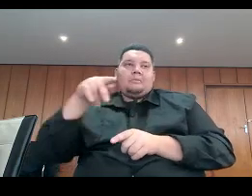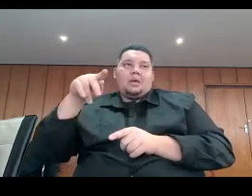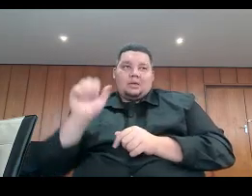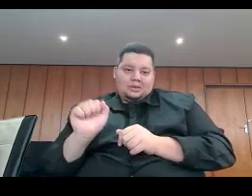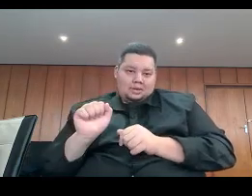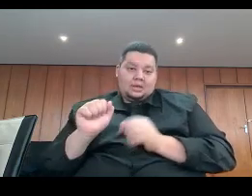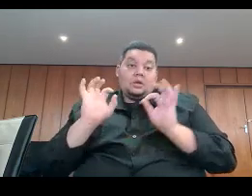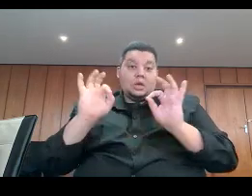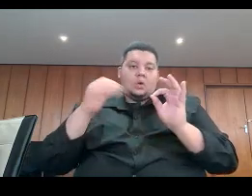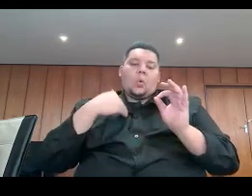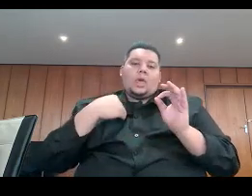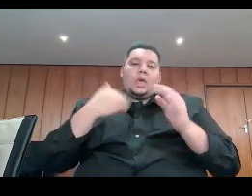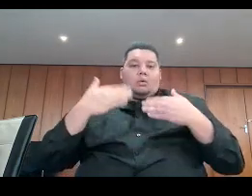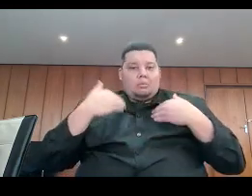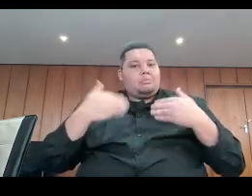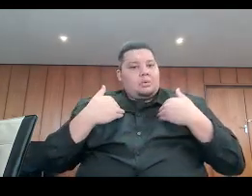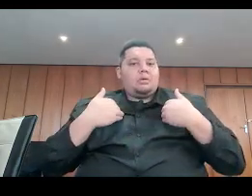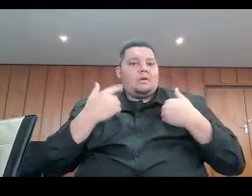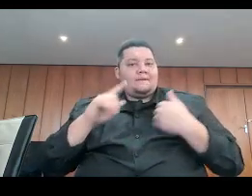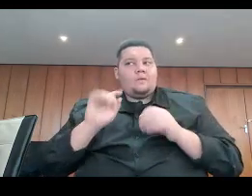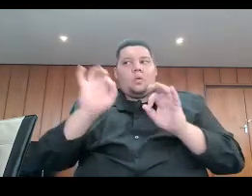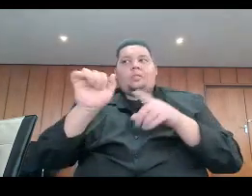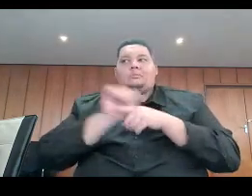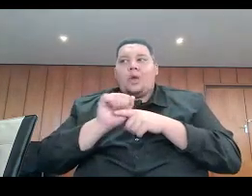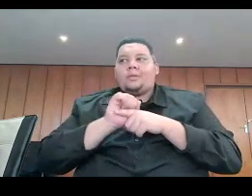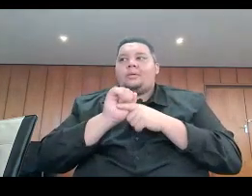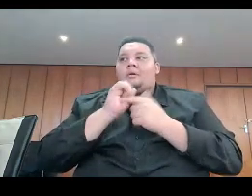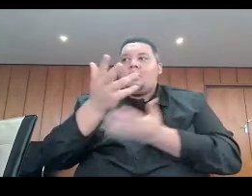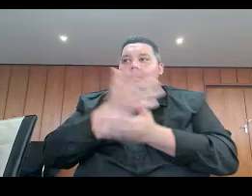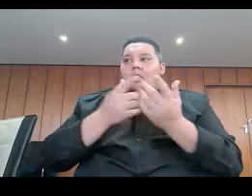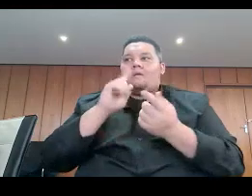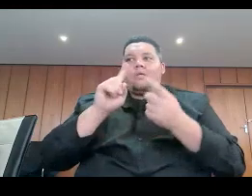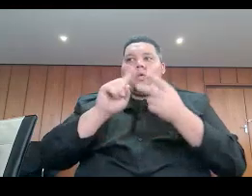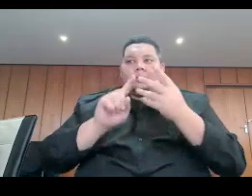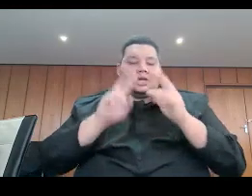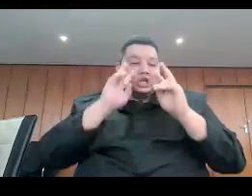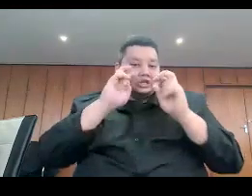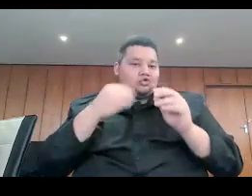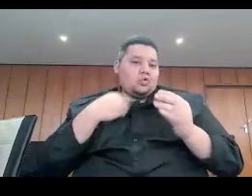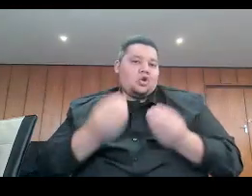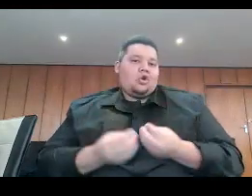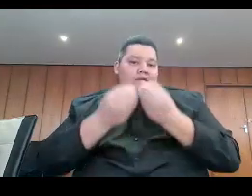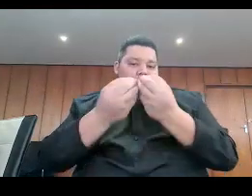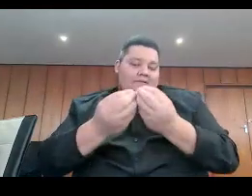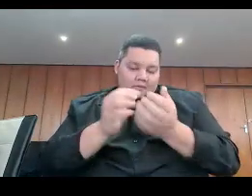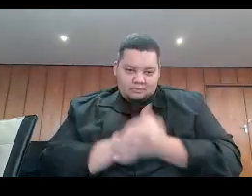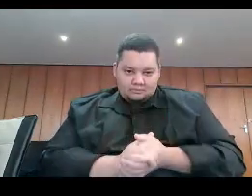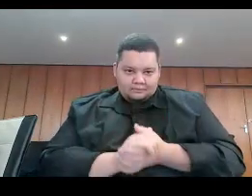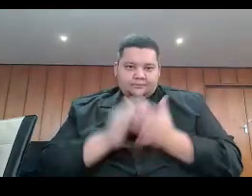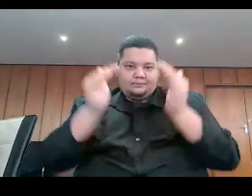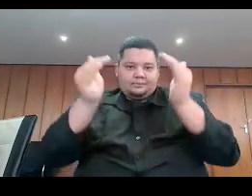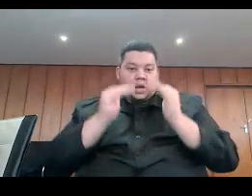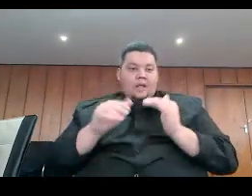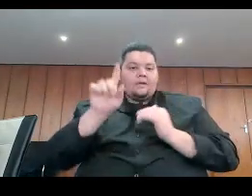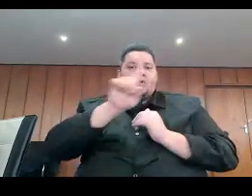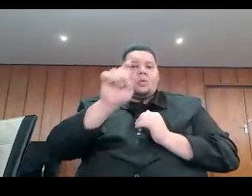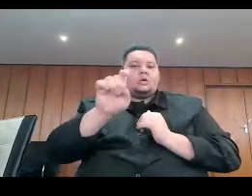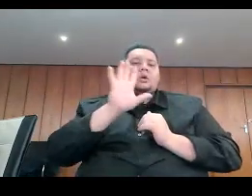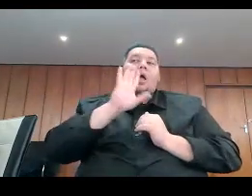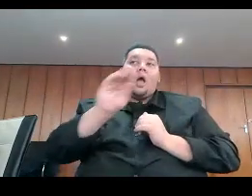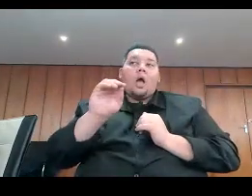very happy for the practical nature of what the study offers. And then the question, of course, that everyone